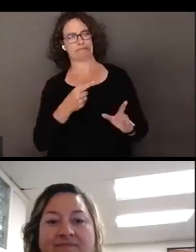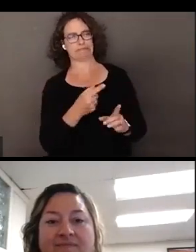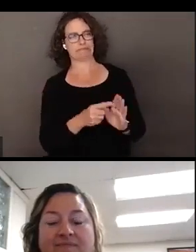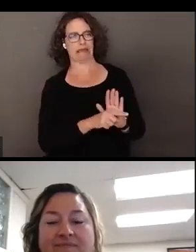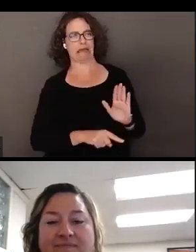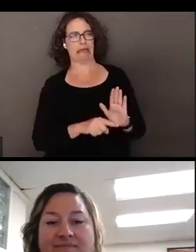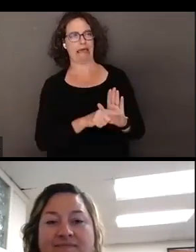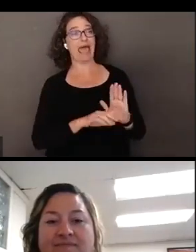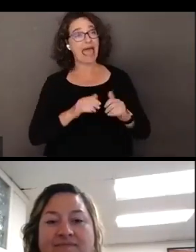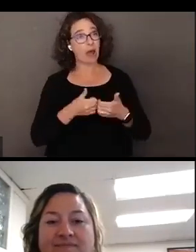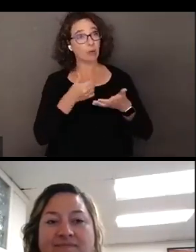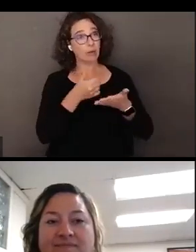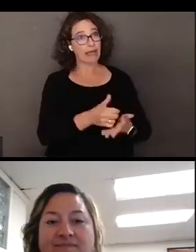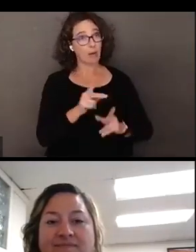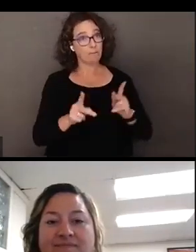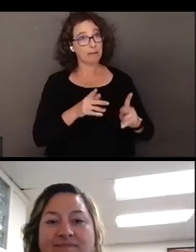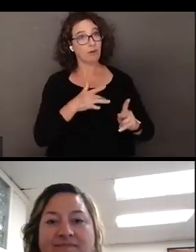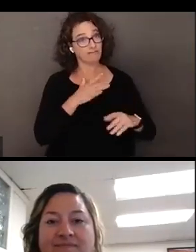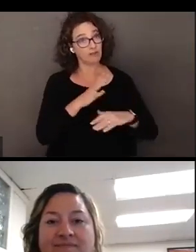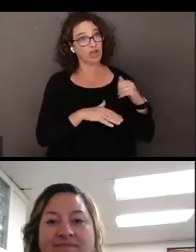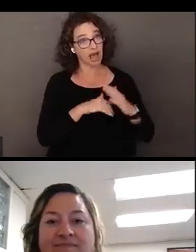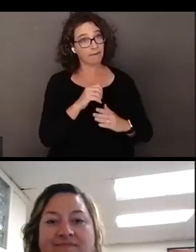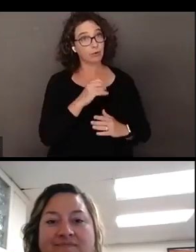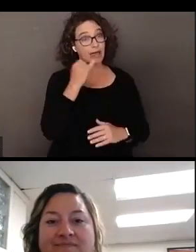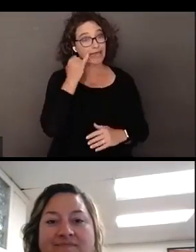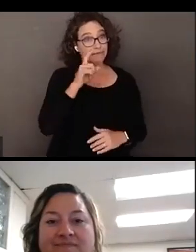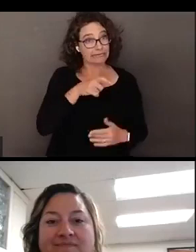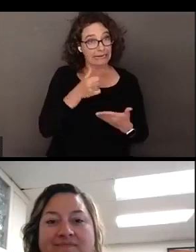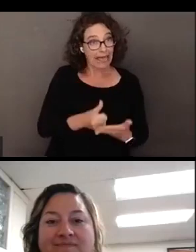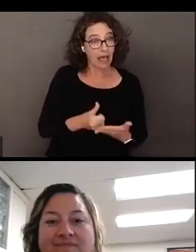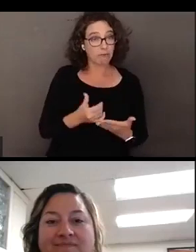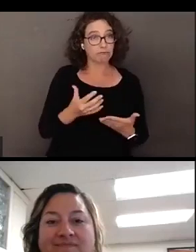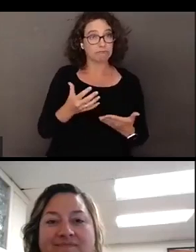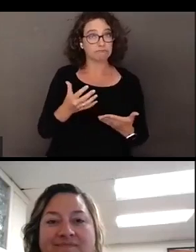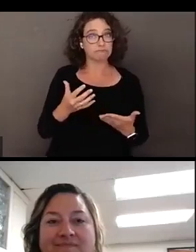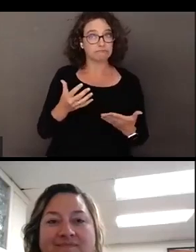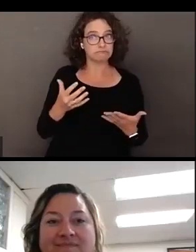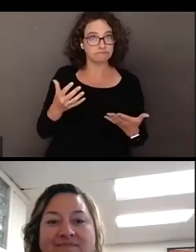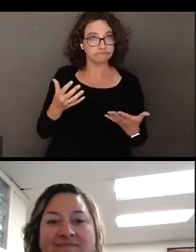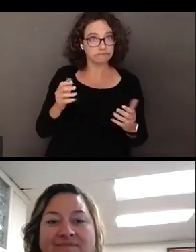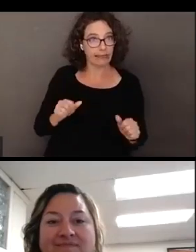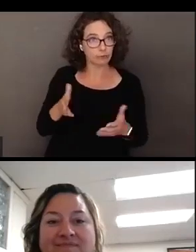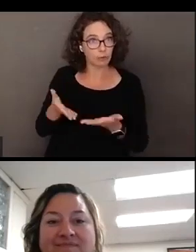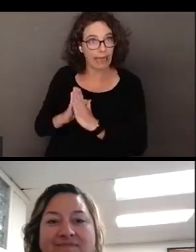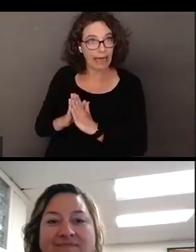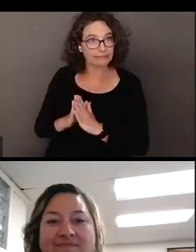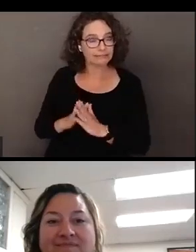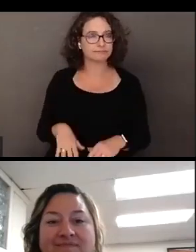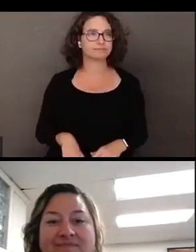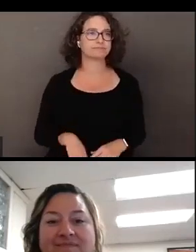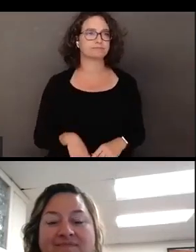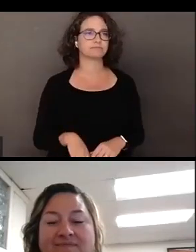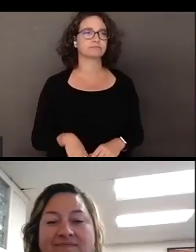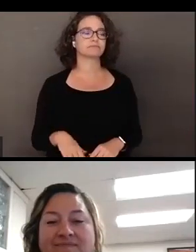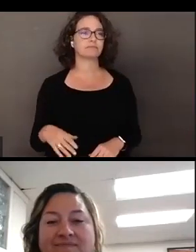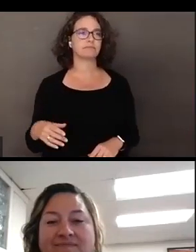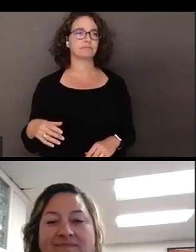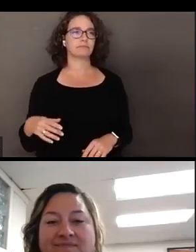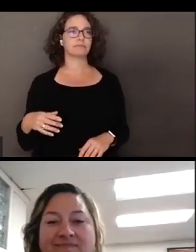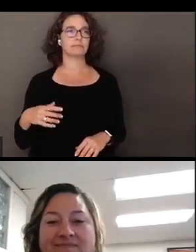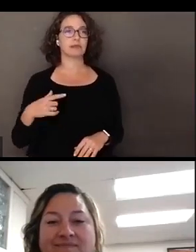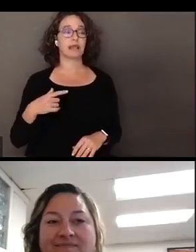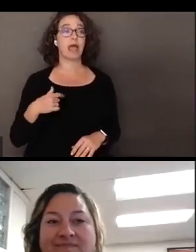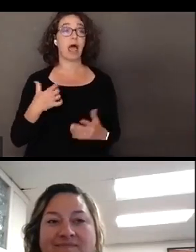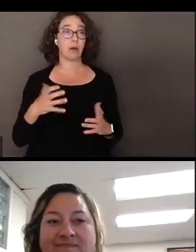for help when they need it? So Olga, if it's okay, I'd like to start that question. And I'd just like to start